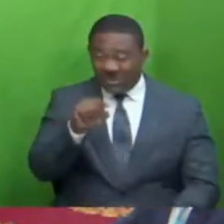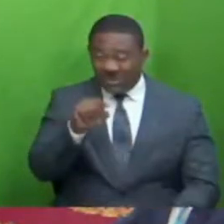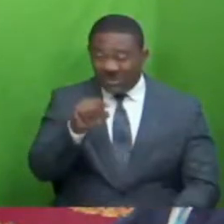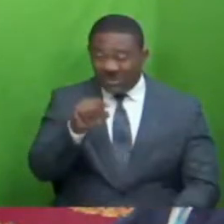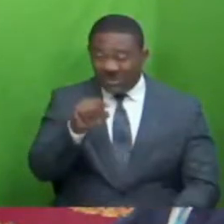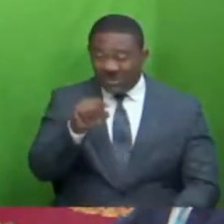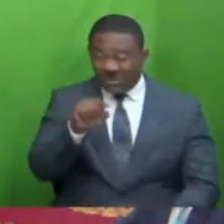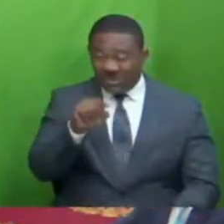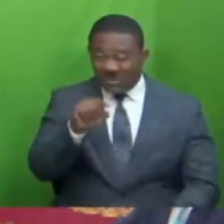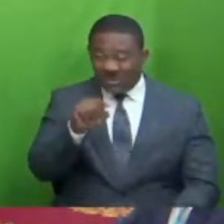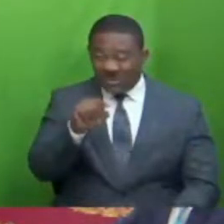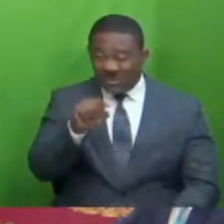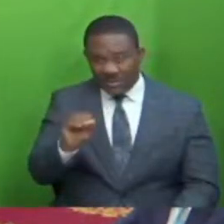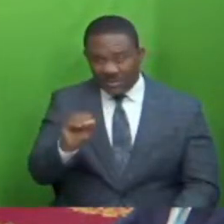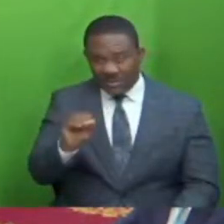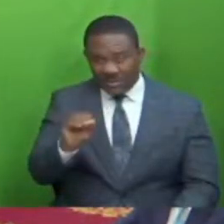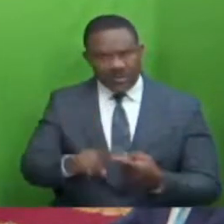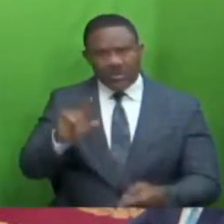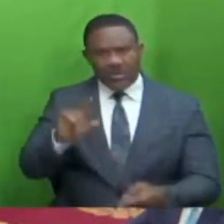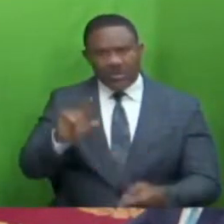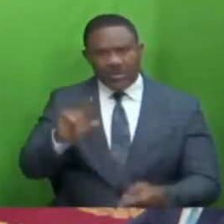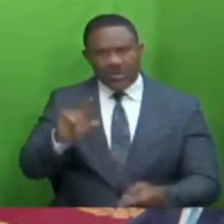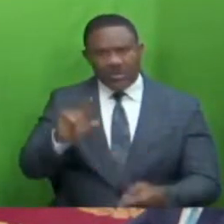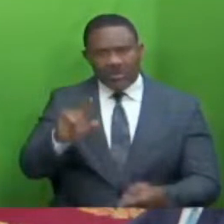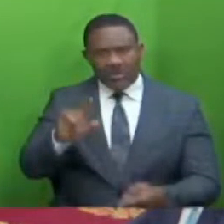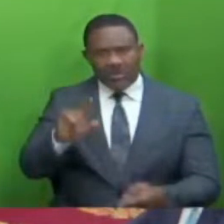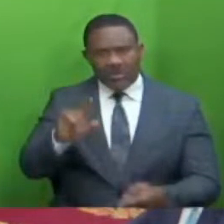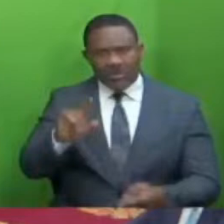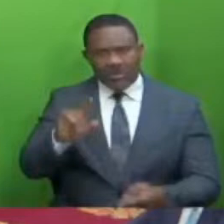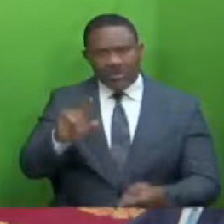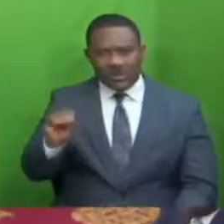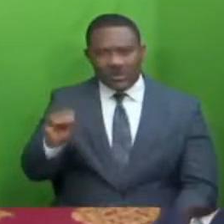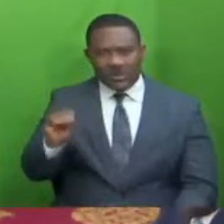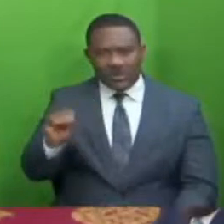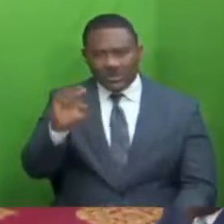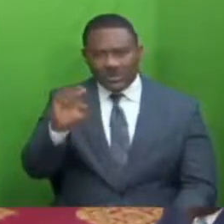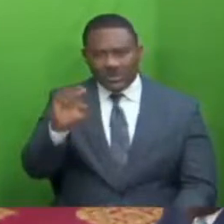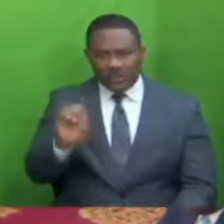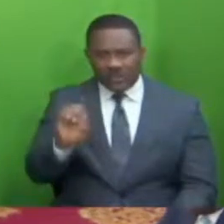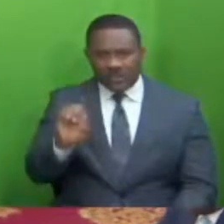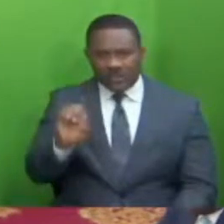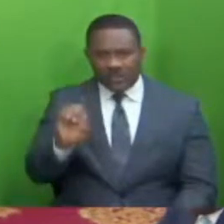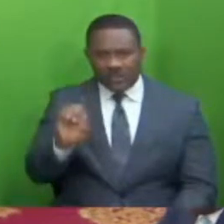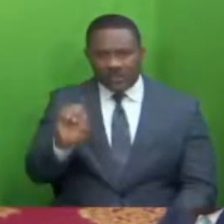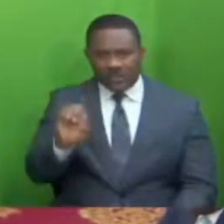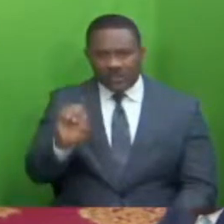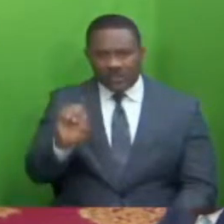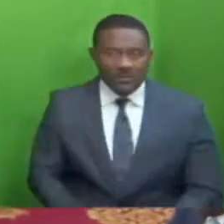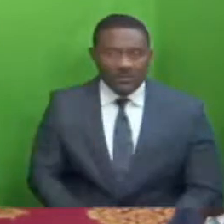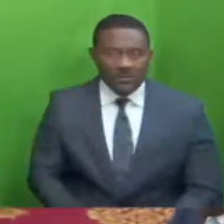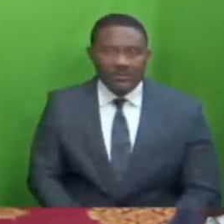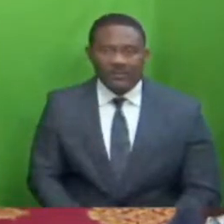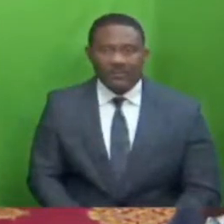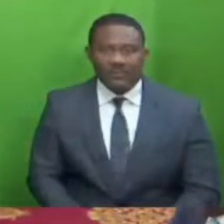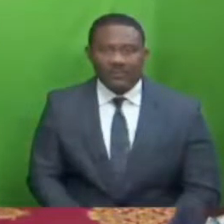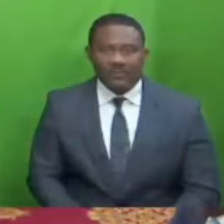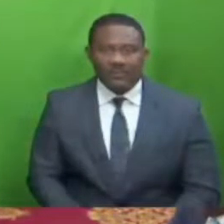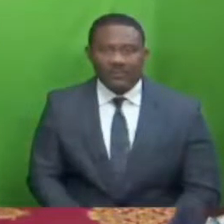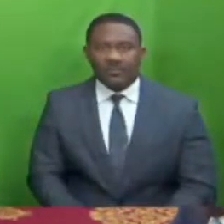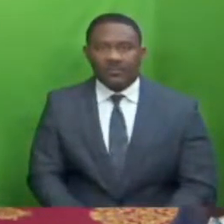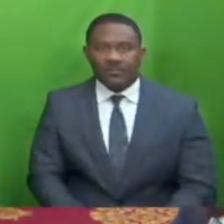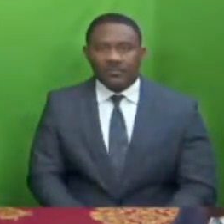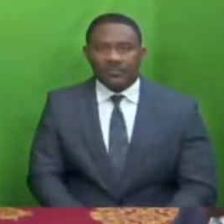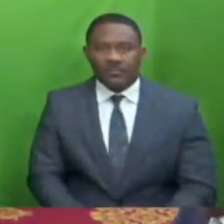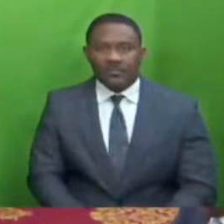January to 29.8% in June and to a peak of 54% in December 2022, following